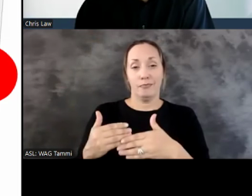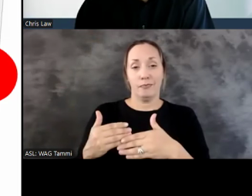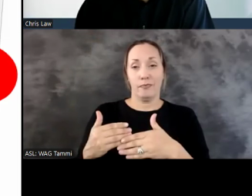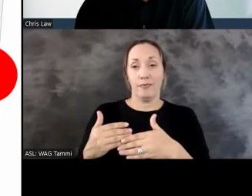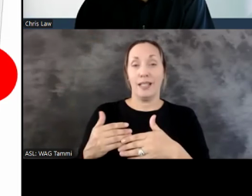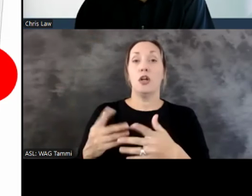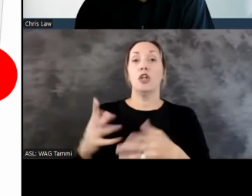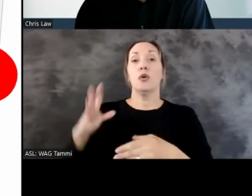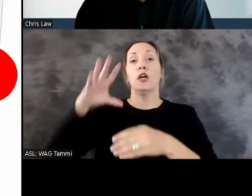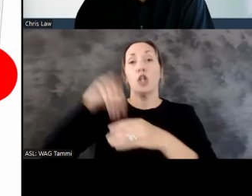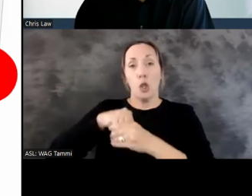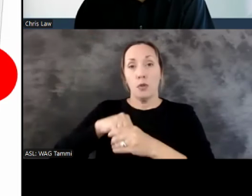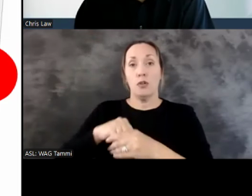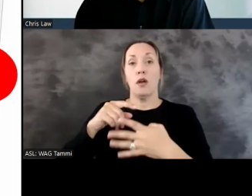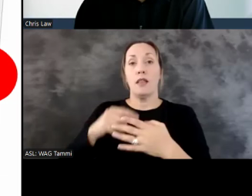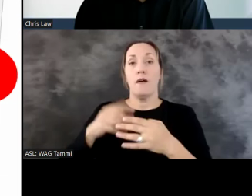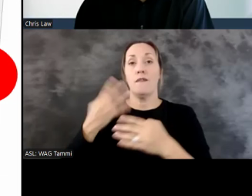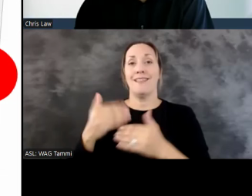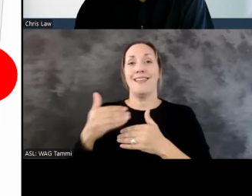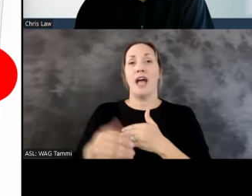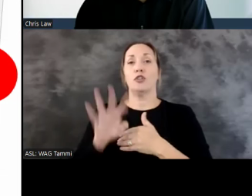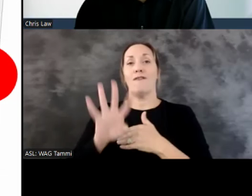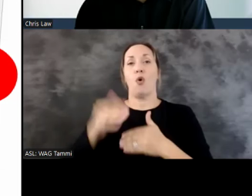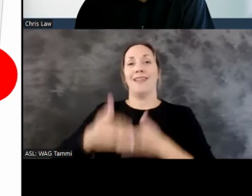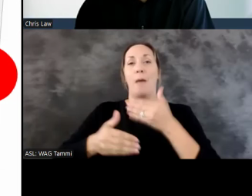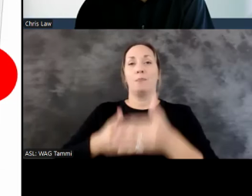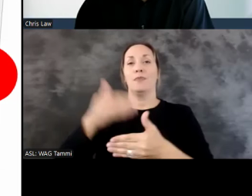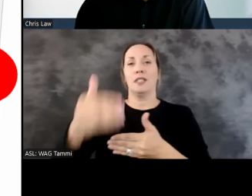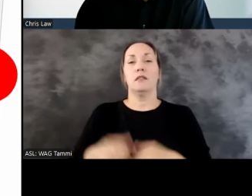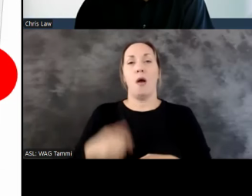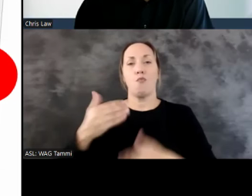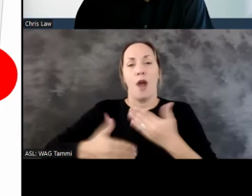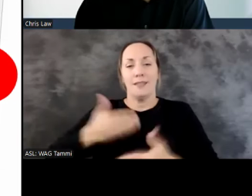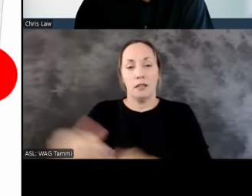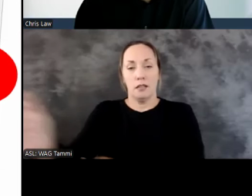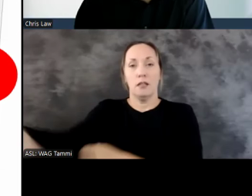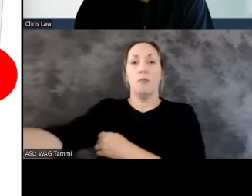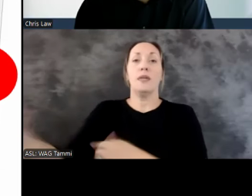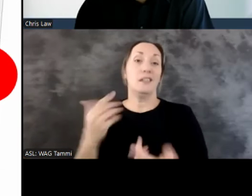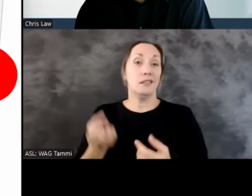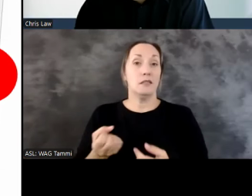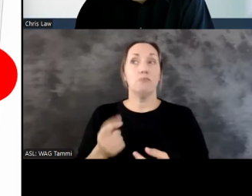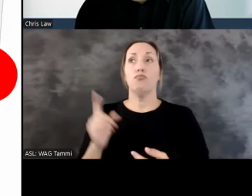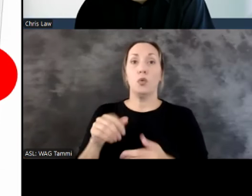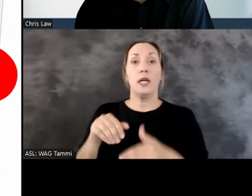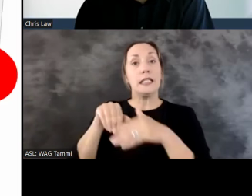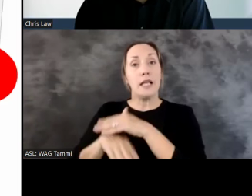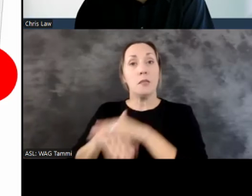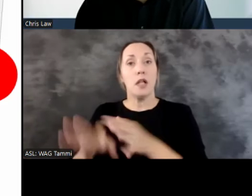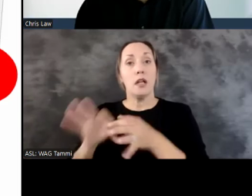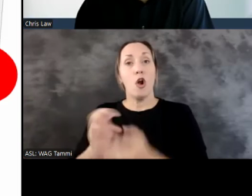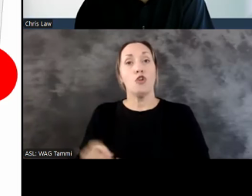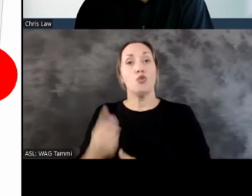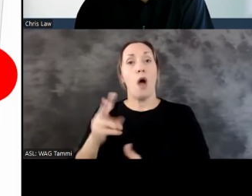step in the procurement process. But here's our answer for accessibility for where our $12 million should go.